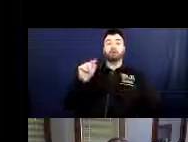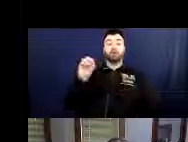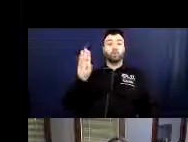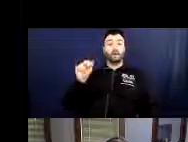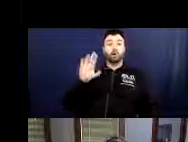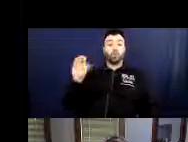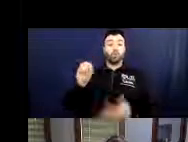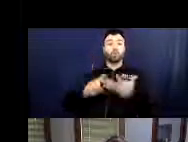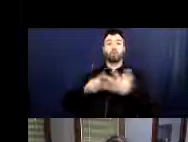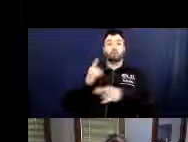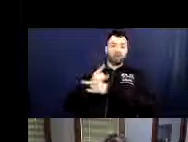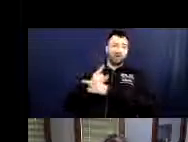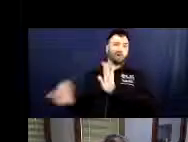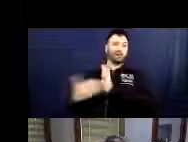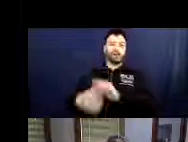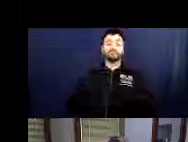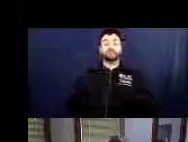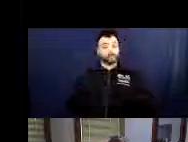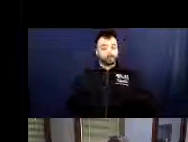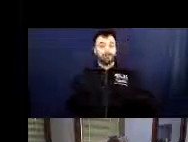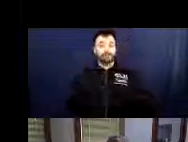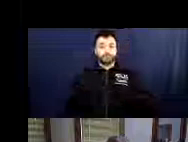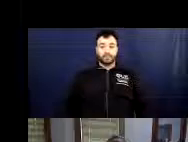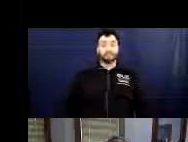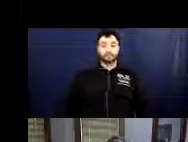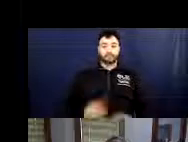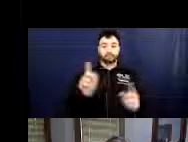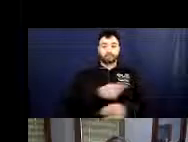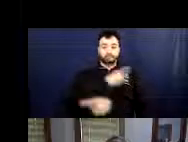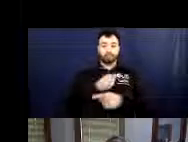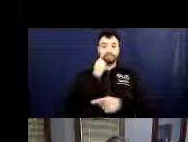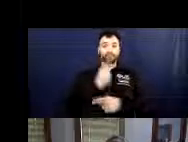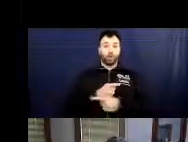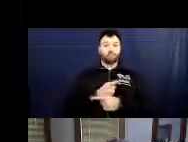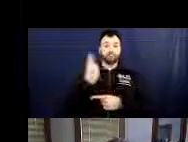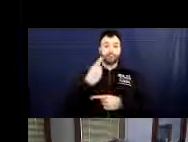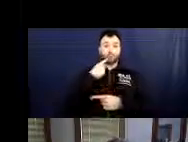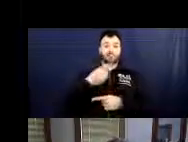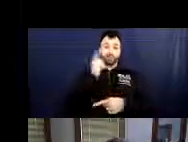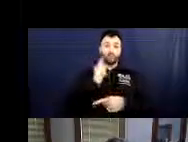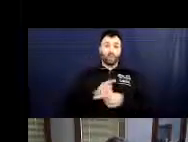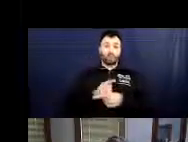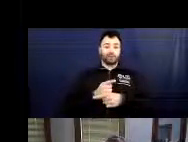Very good. Thank you. Somebody got it right. Without question, without doubt,